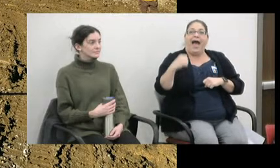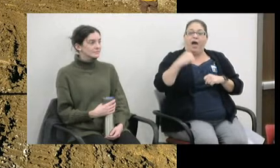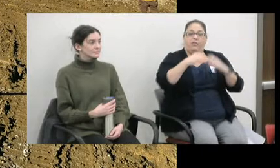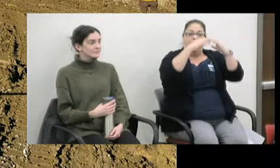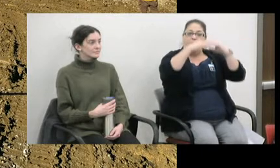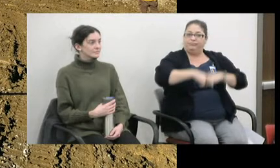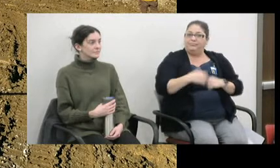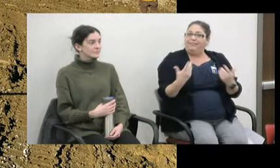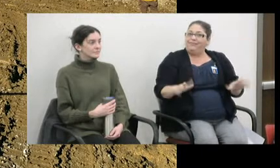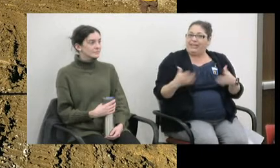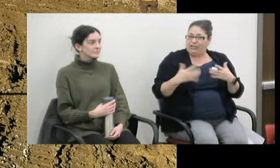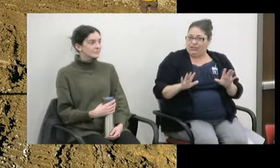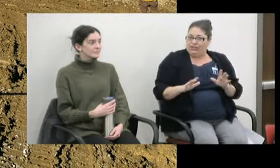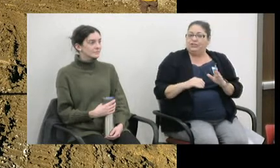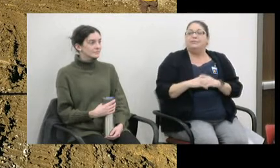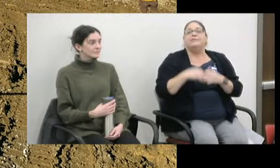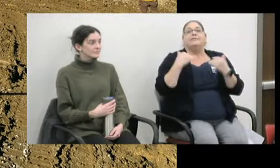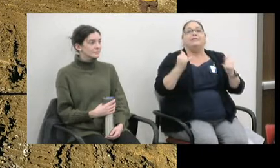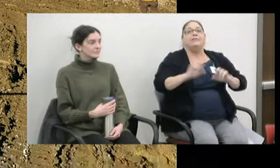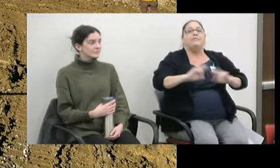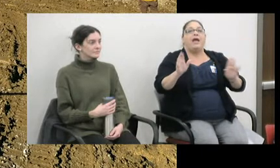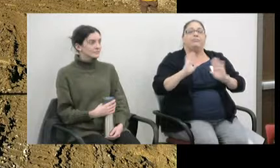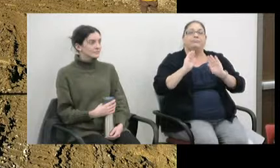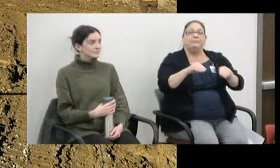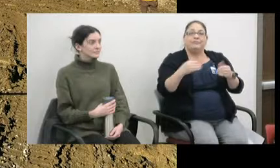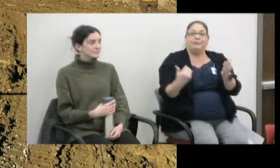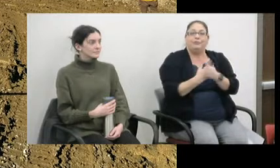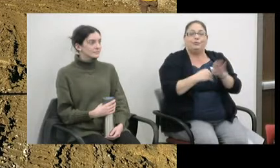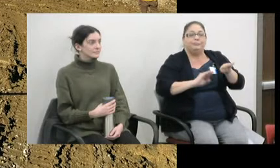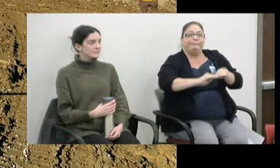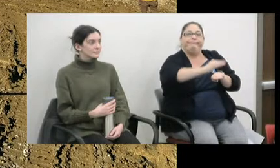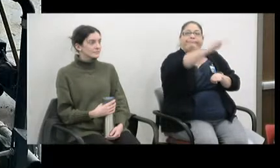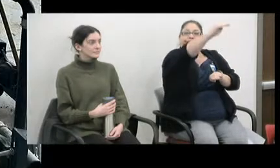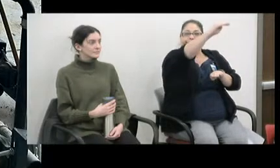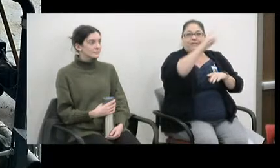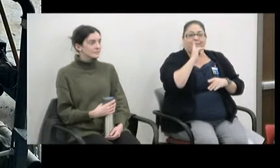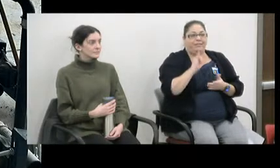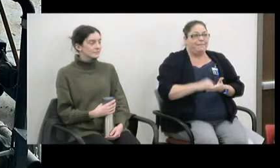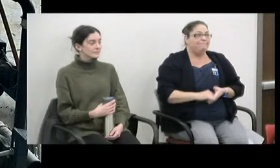demoed, getting ready to install the new ones.